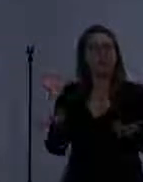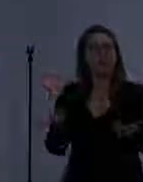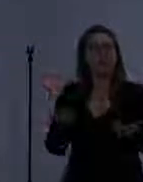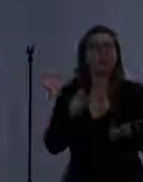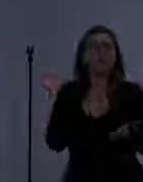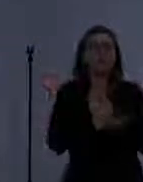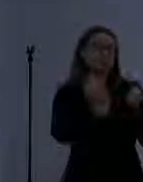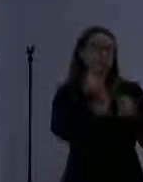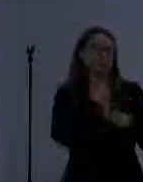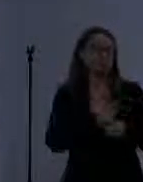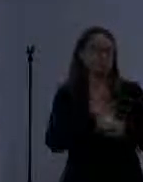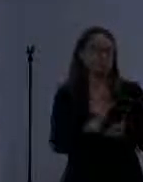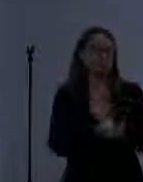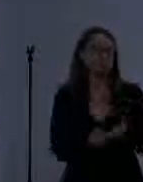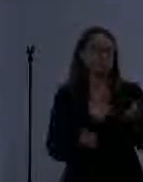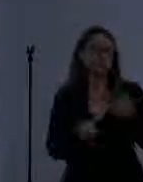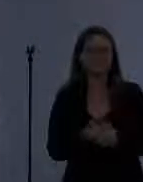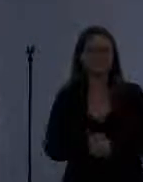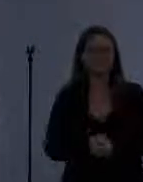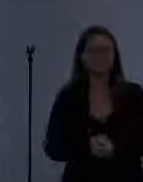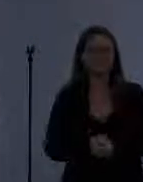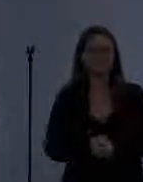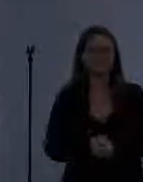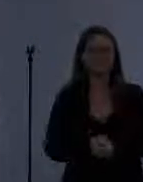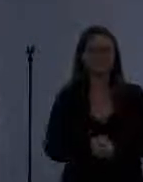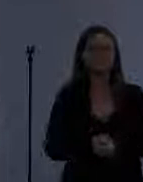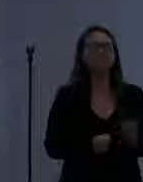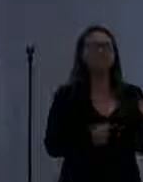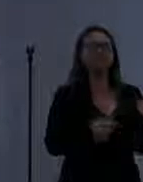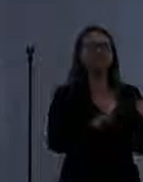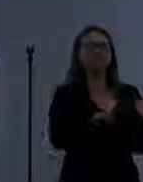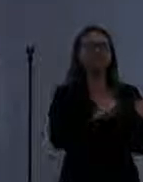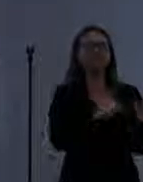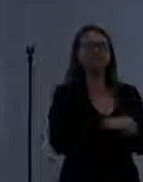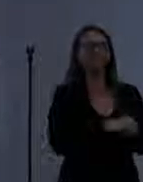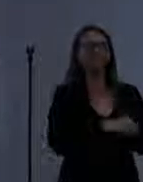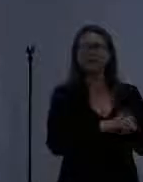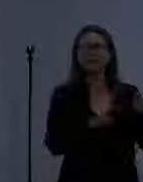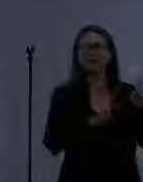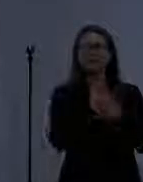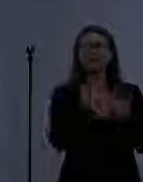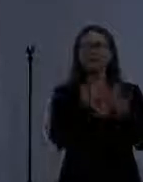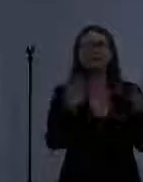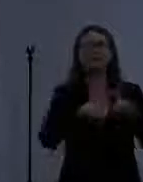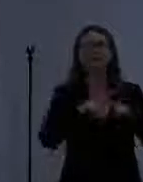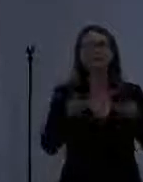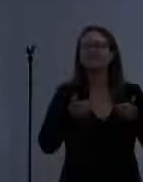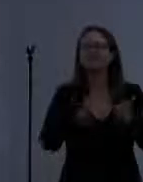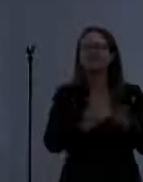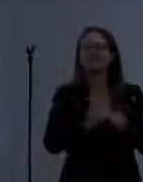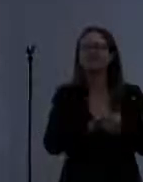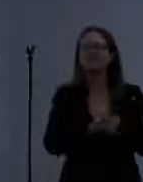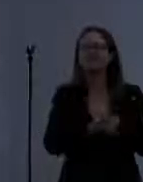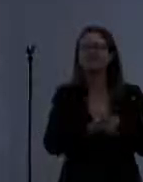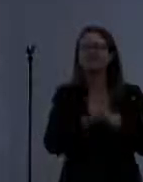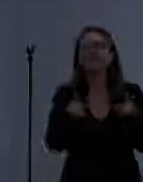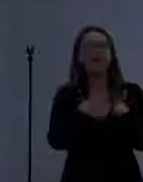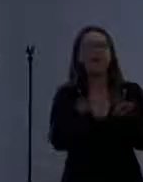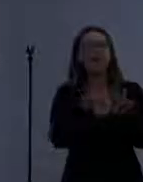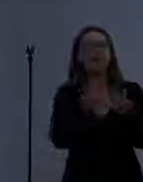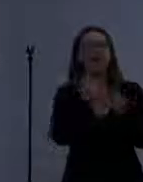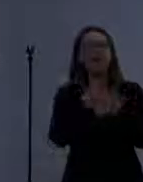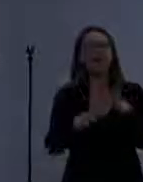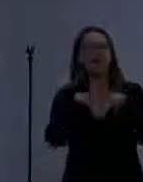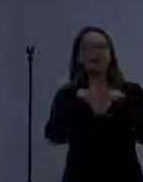sure, we can talk about it for ages. Yeah, I guess there's lots of different ways that, like, we're not relying